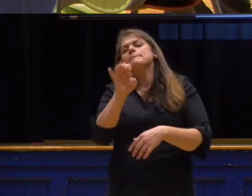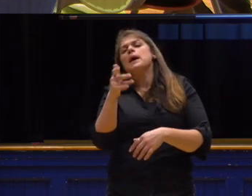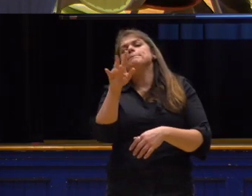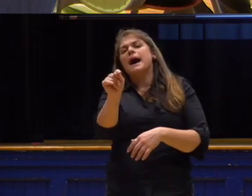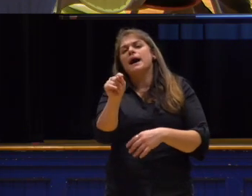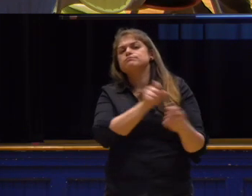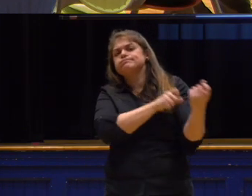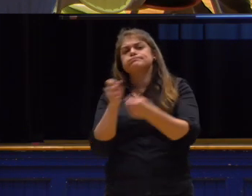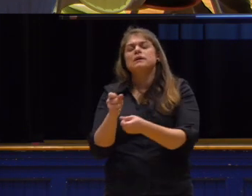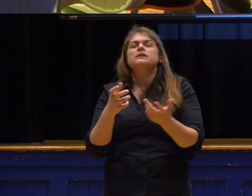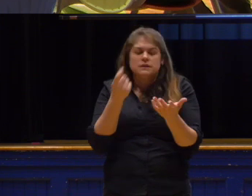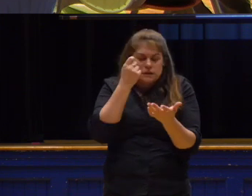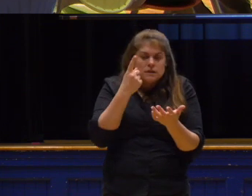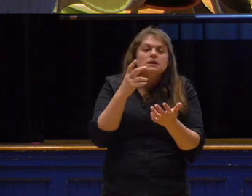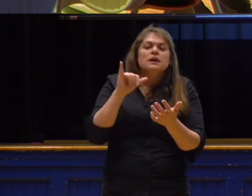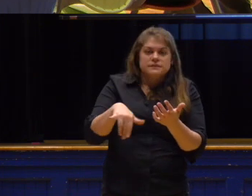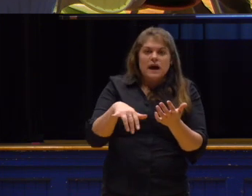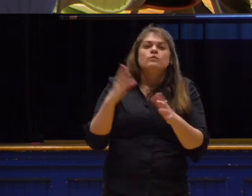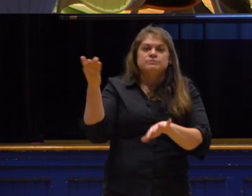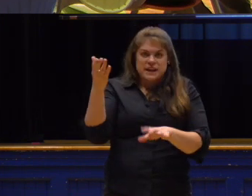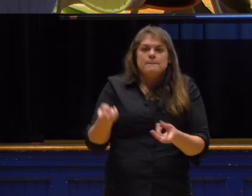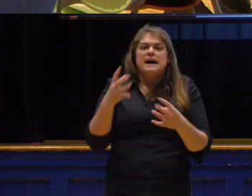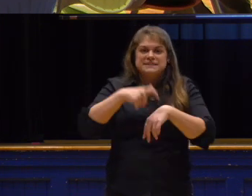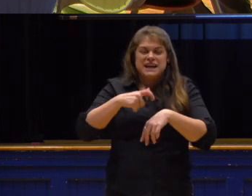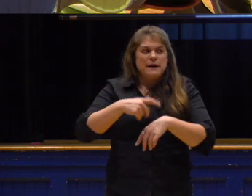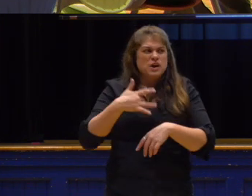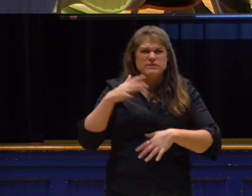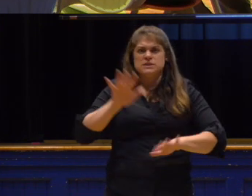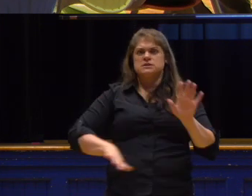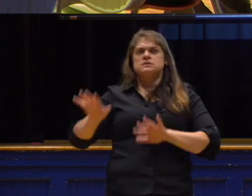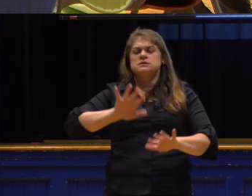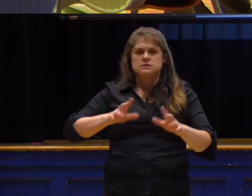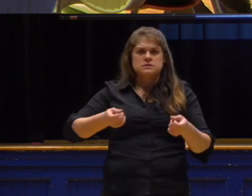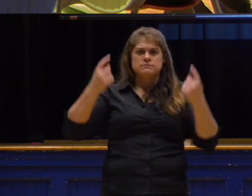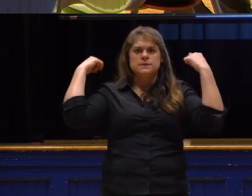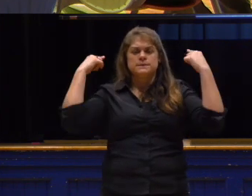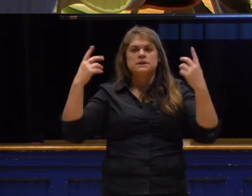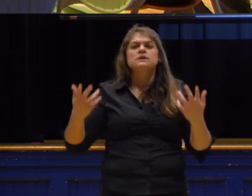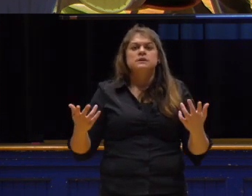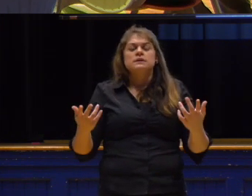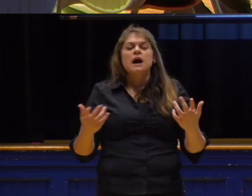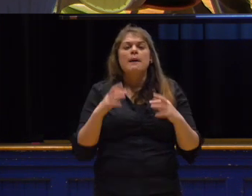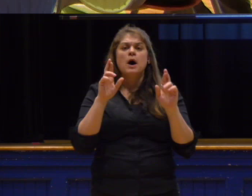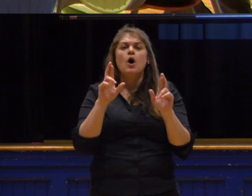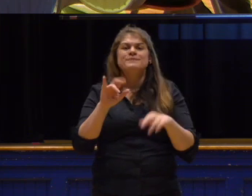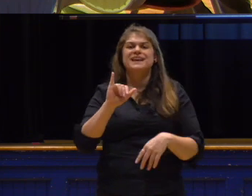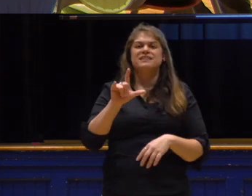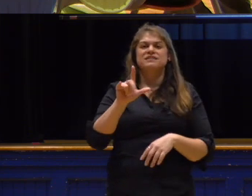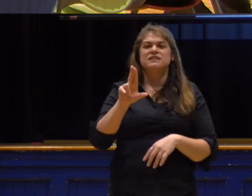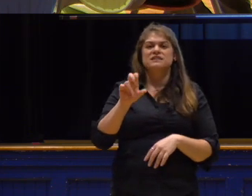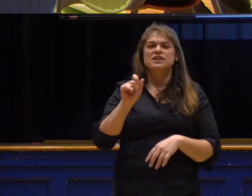Oh, yeah, the Belmont Avenue, that's always been, I know I've presented it a bunch of times and it's always been confusing, and I'm hoping that